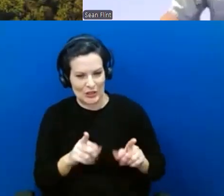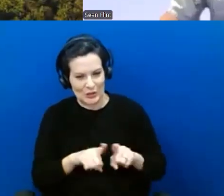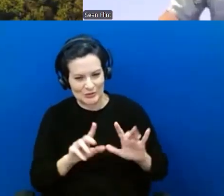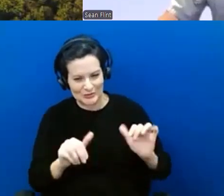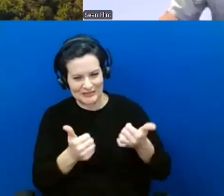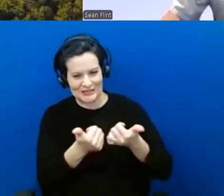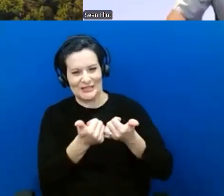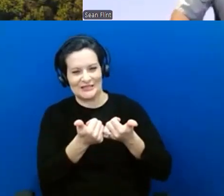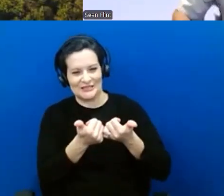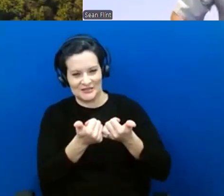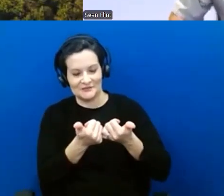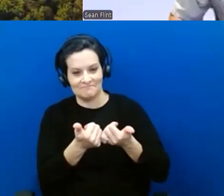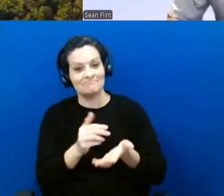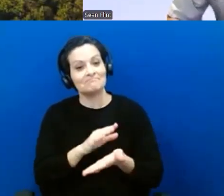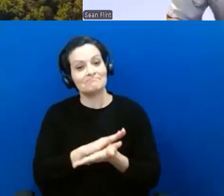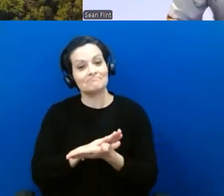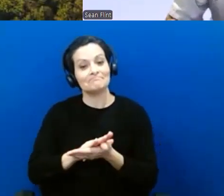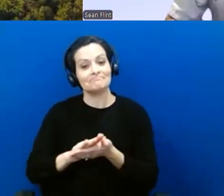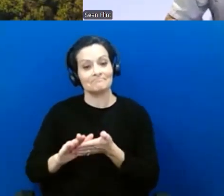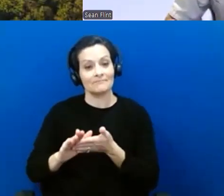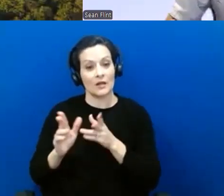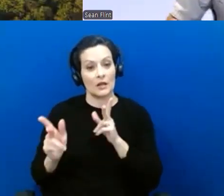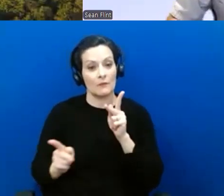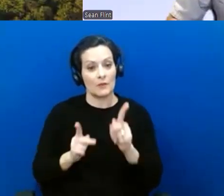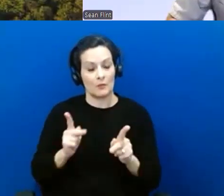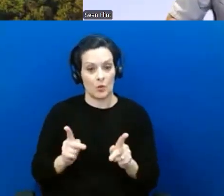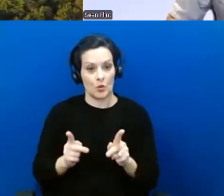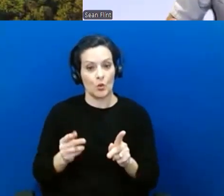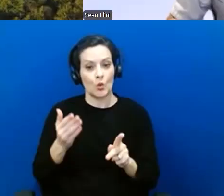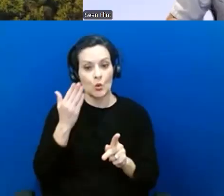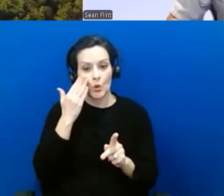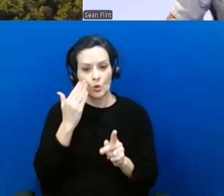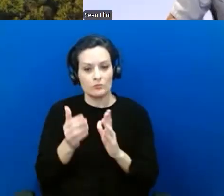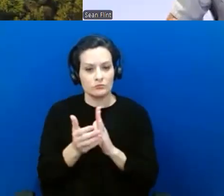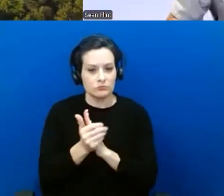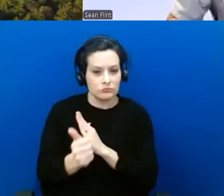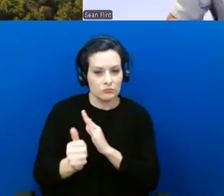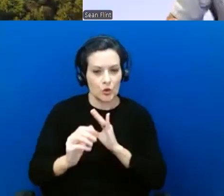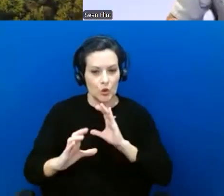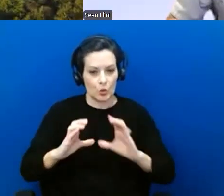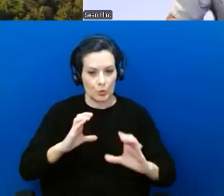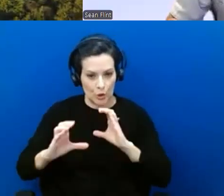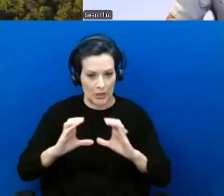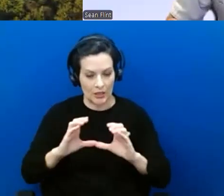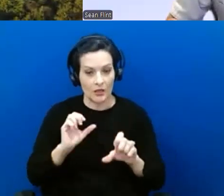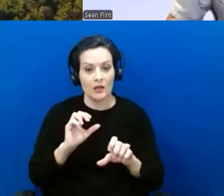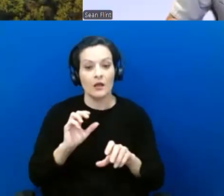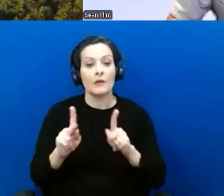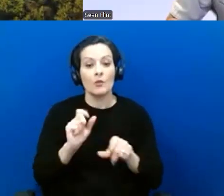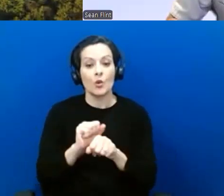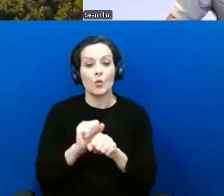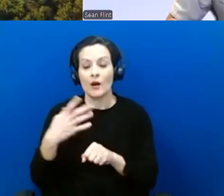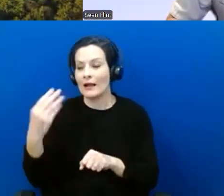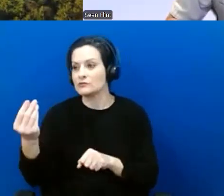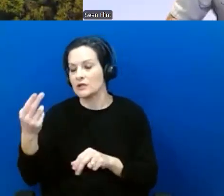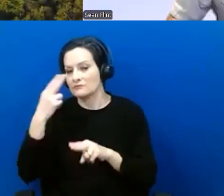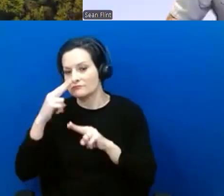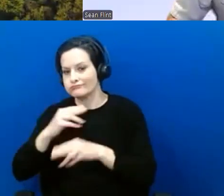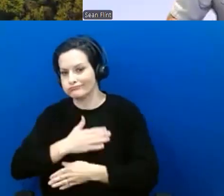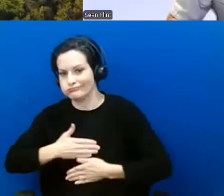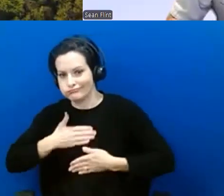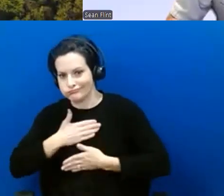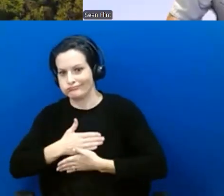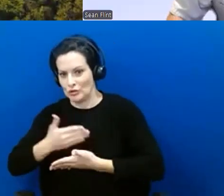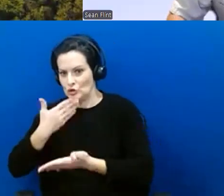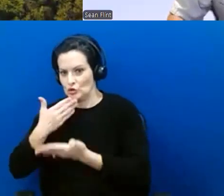It's really great to have the people who are well-schooled in communication, because a lot of people who work outside are really good at working outside, but aren't great at